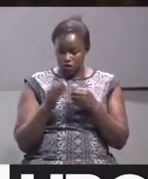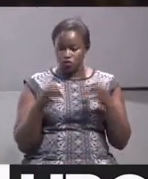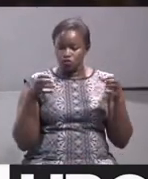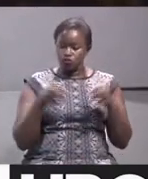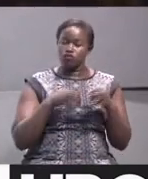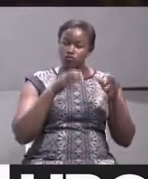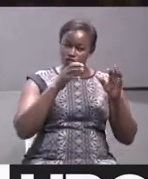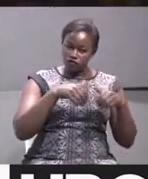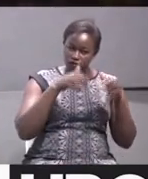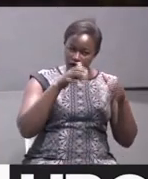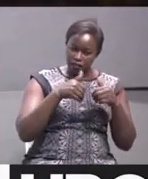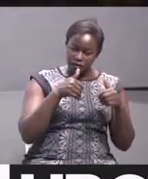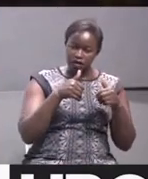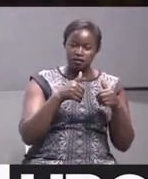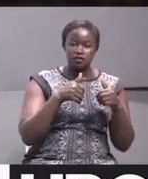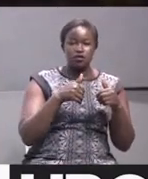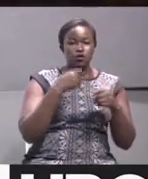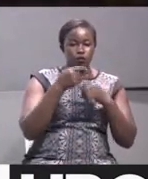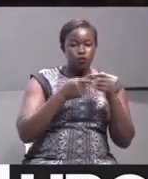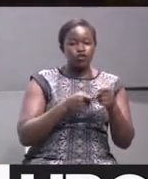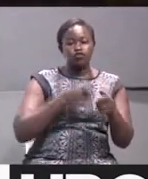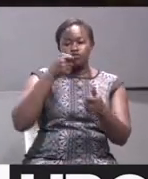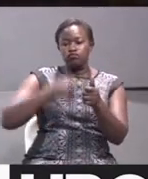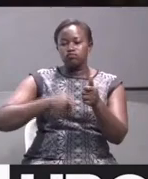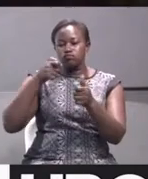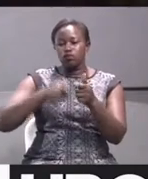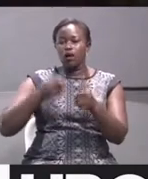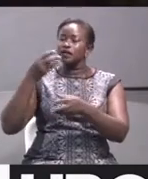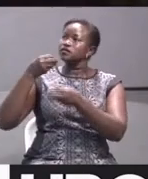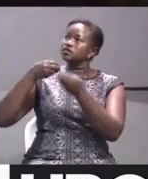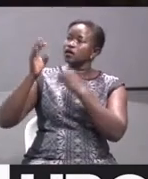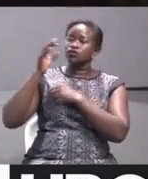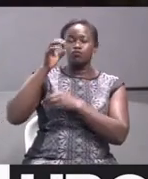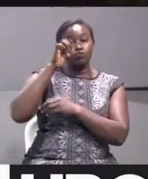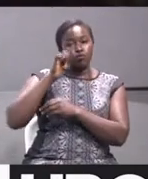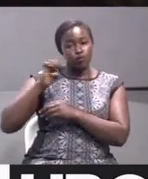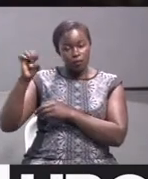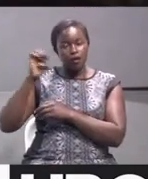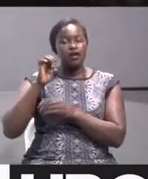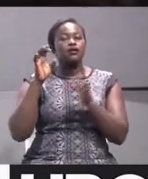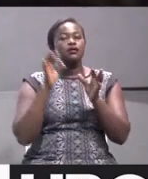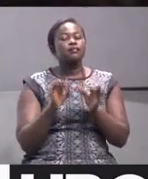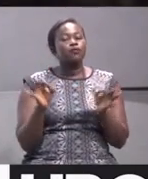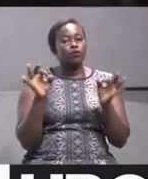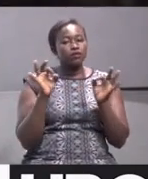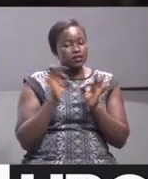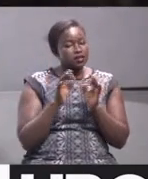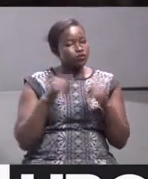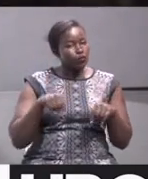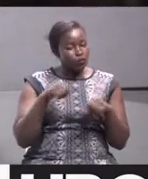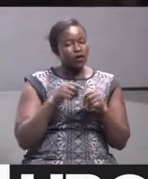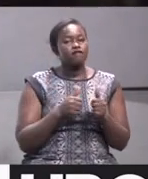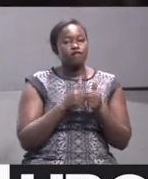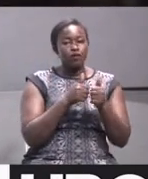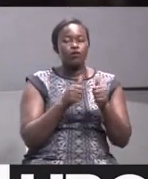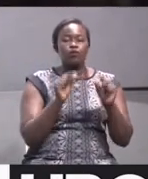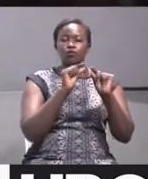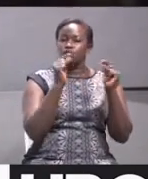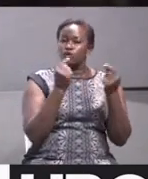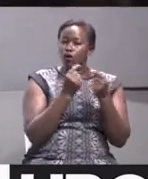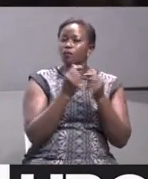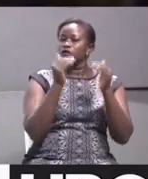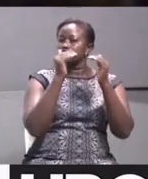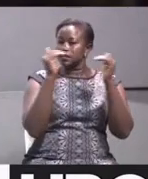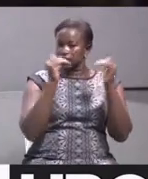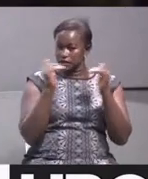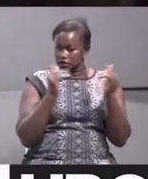grow the crops that are exported to Europe. Now, it is very important that we be compliant with the global standards so that